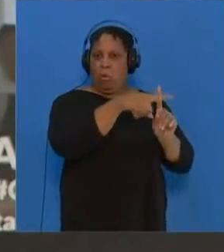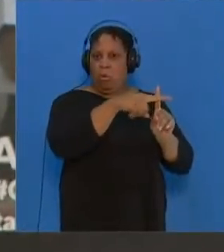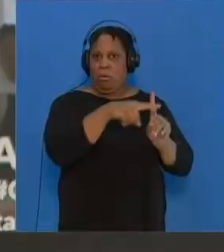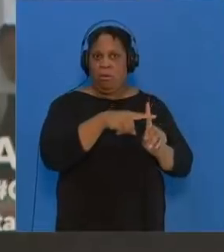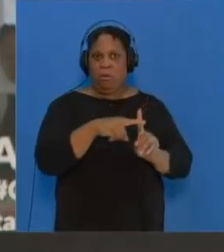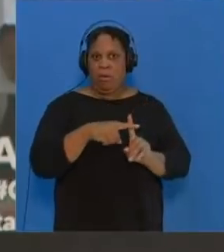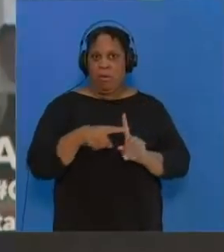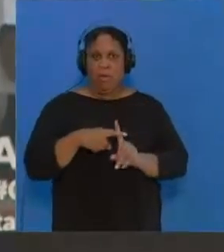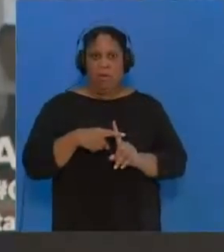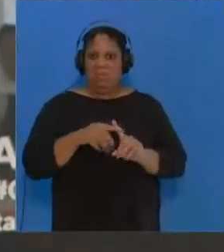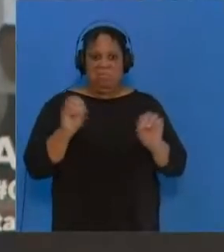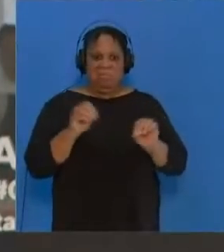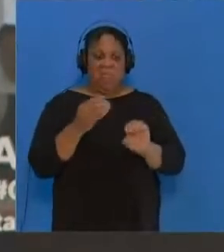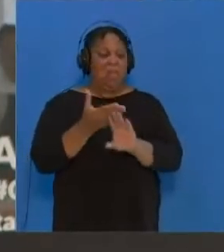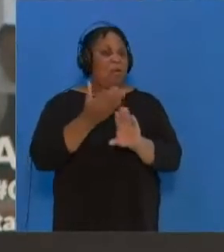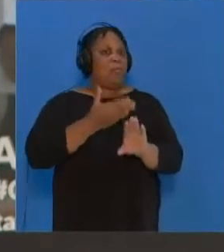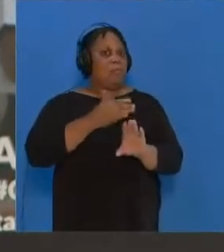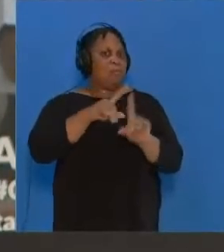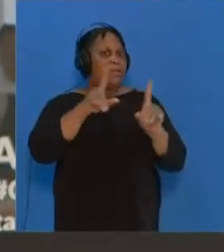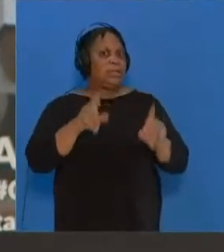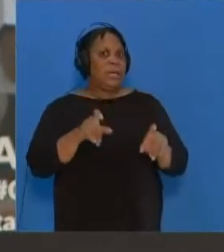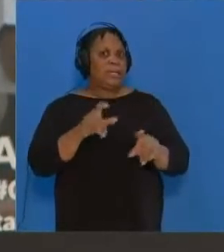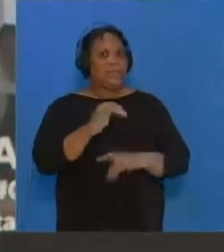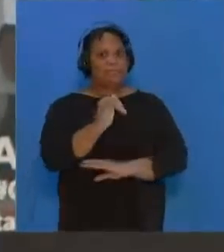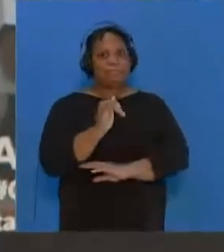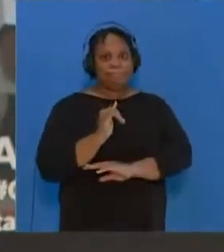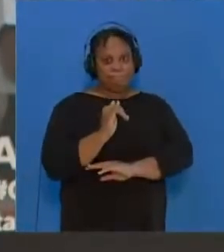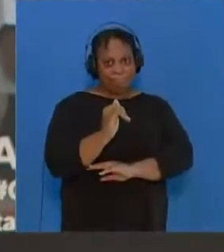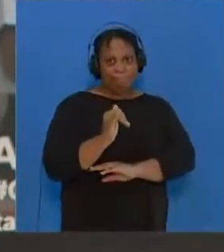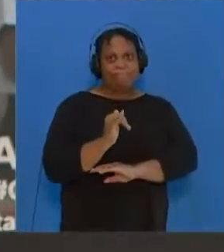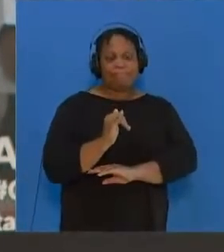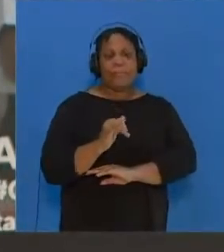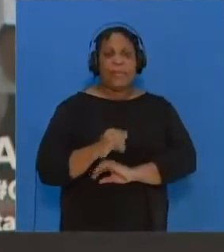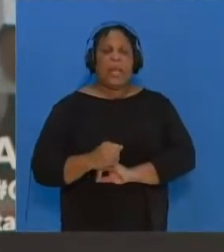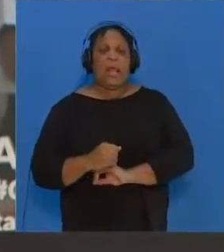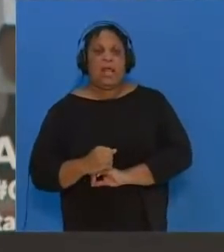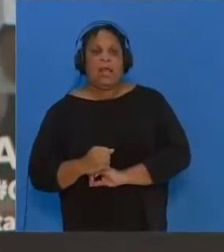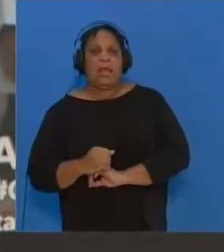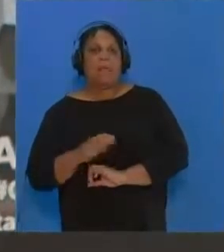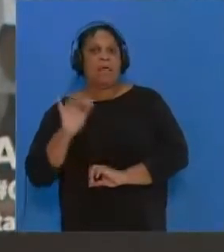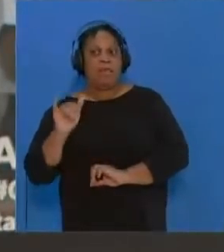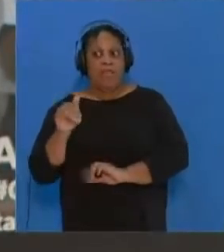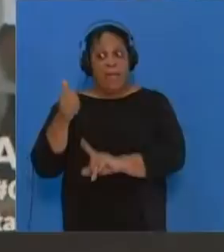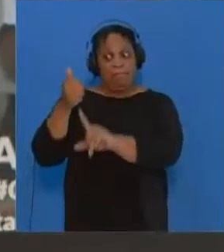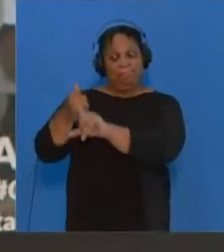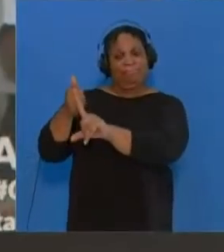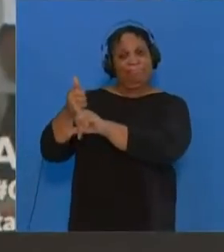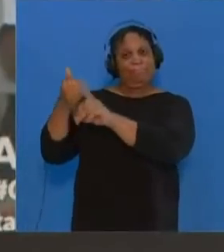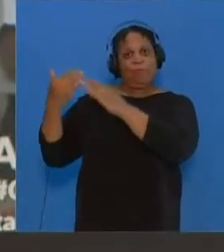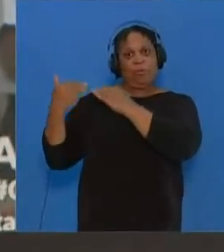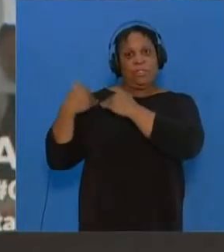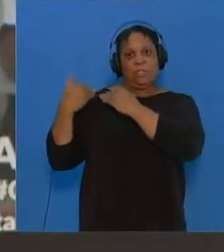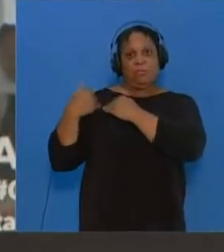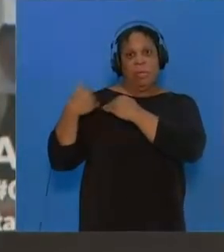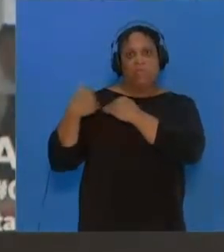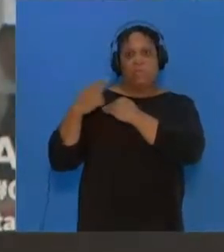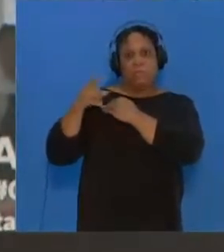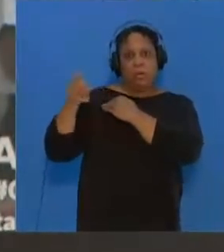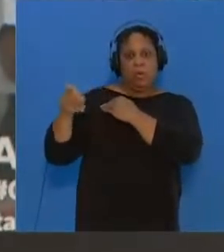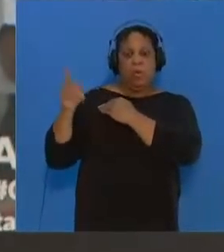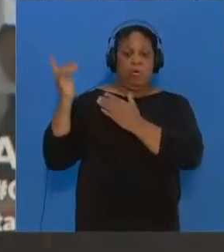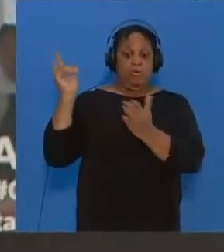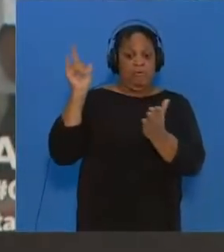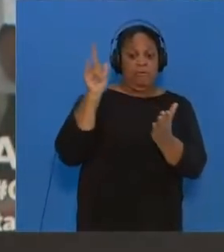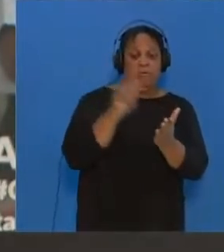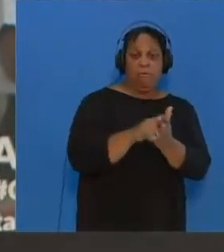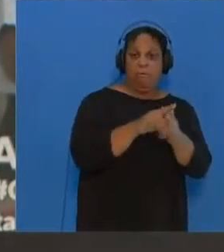probably did not have a pre-testing regime like the one of which we're putting in place. So that onus will be on those persons who are flying here to